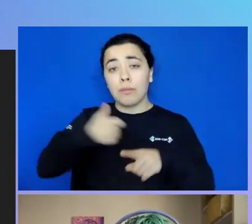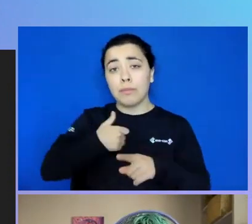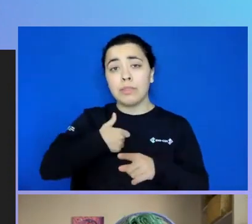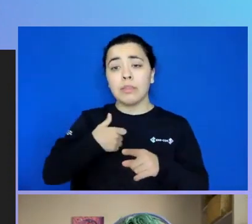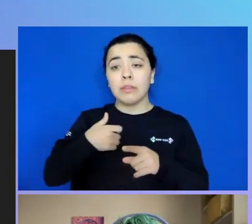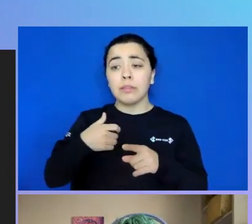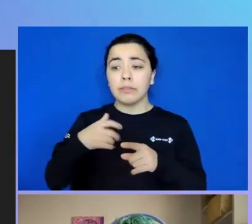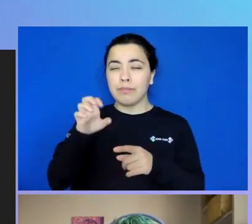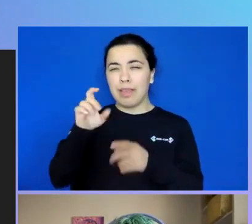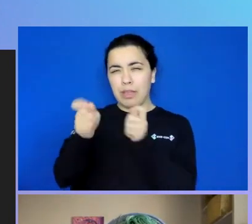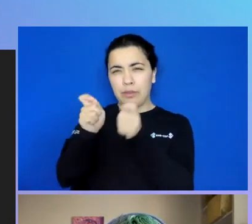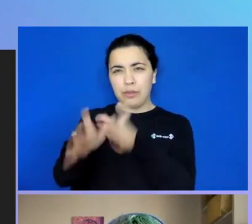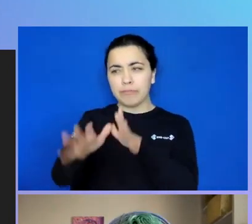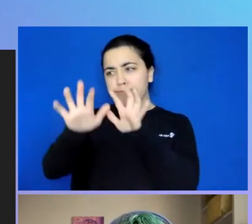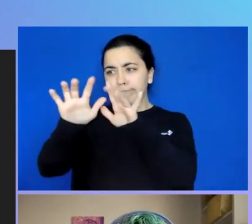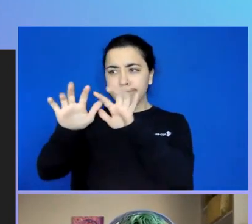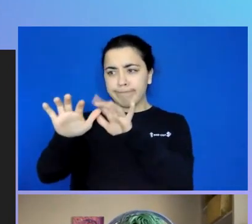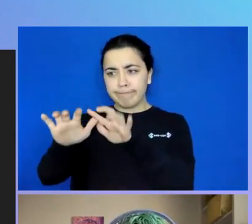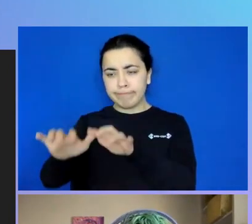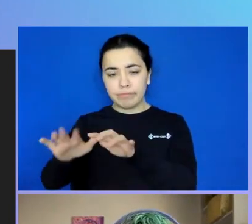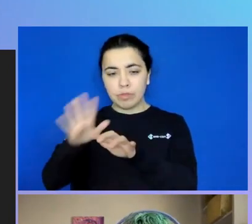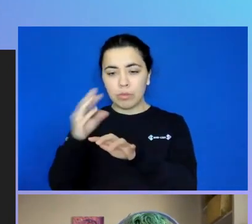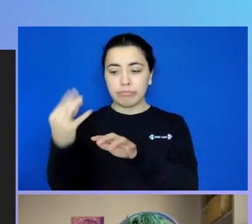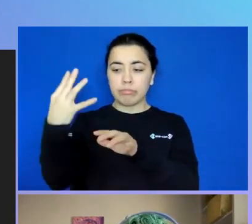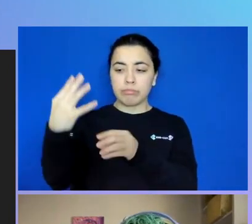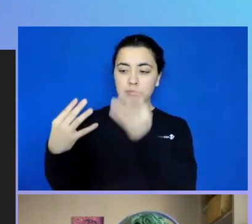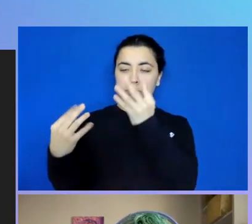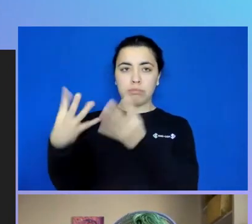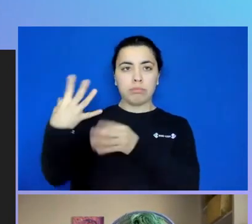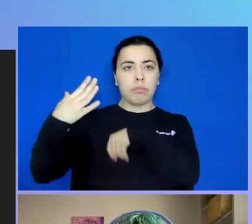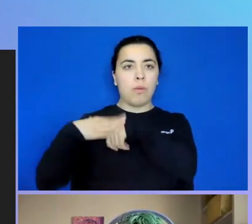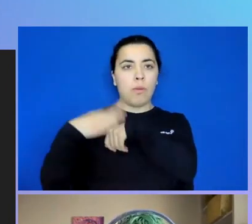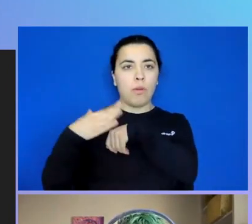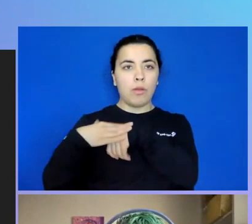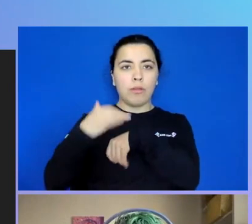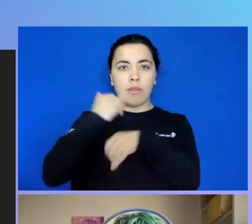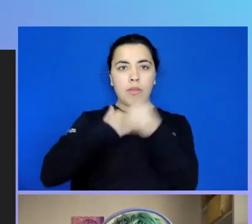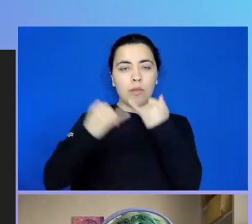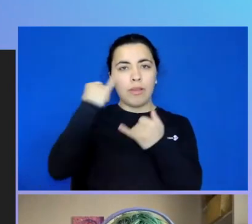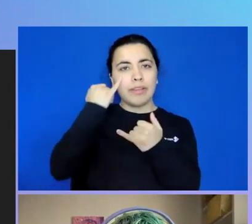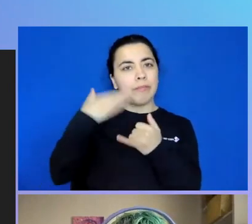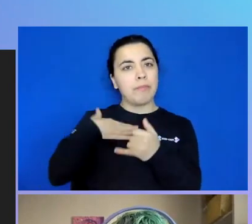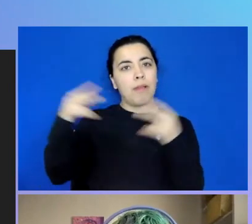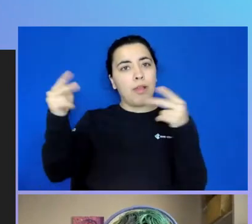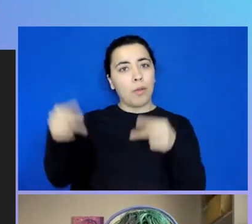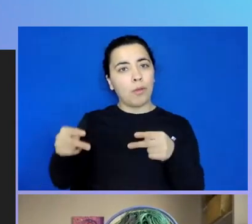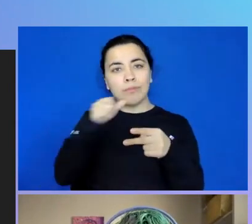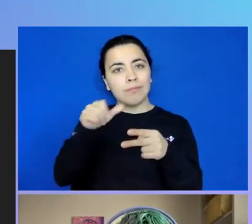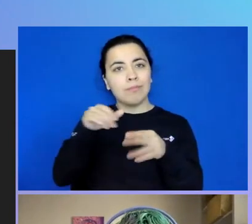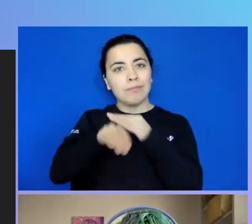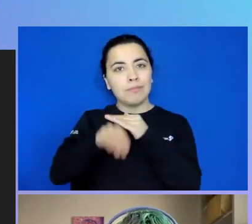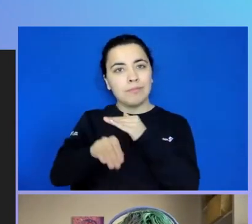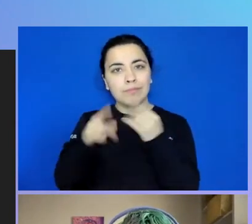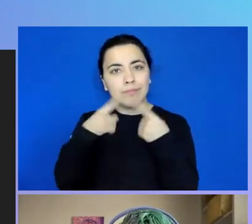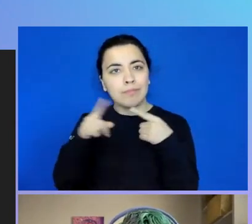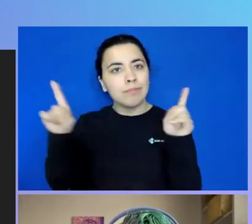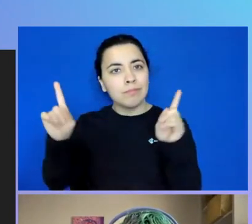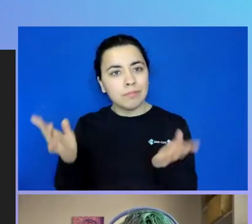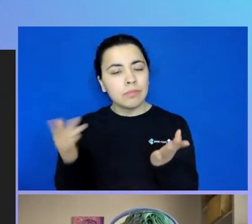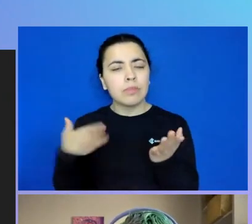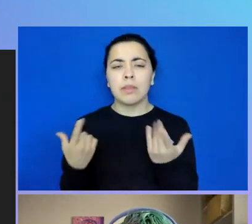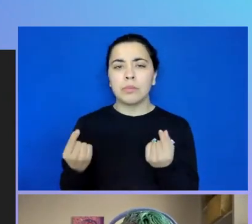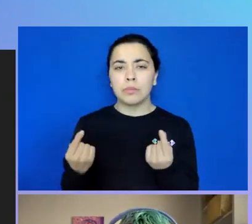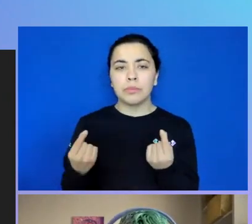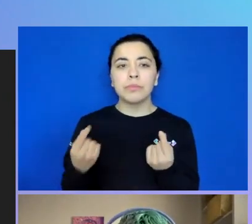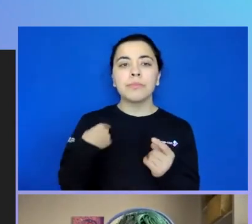my editor, it'll give me warnings and errors if I'm creating code that's inaccessible. So for example, I'm going to head over